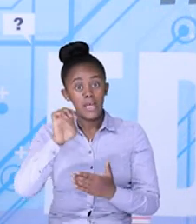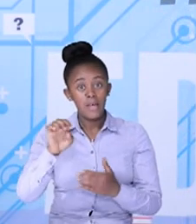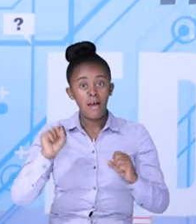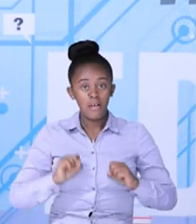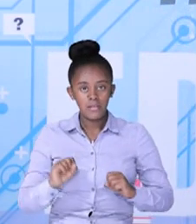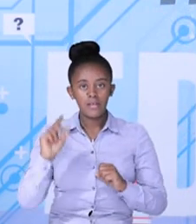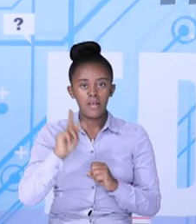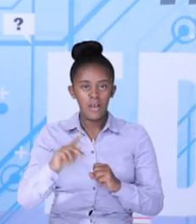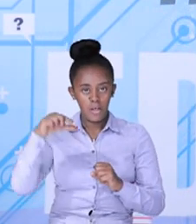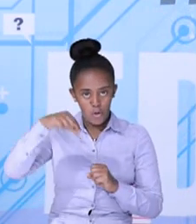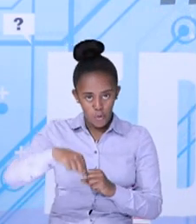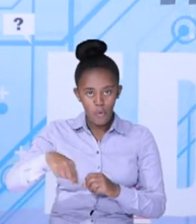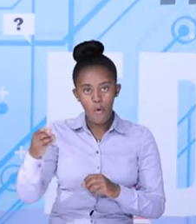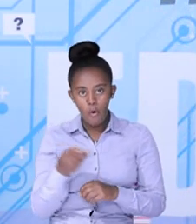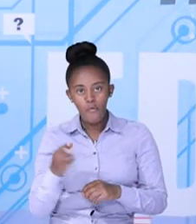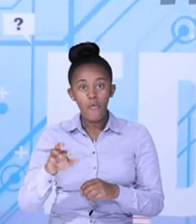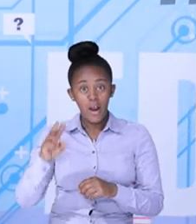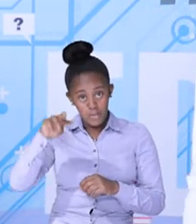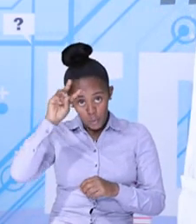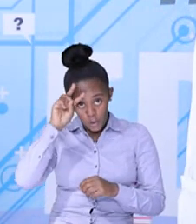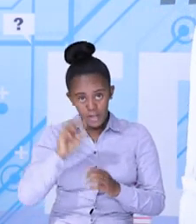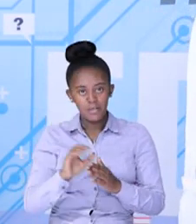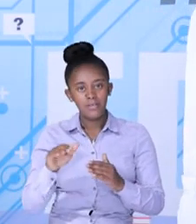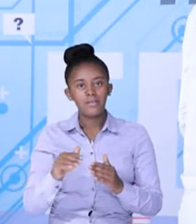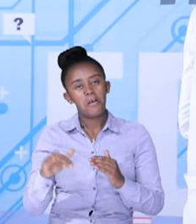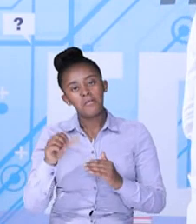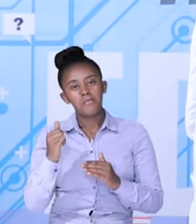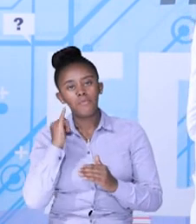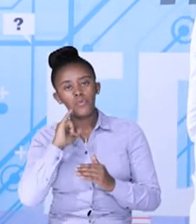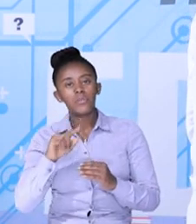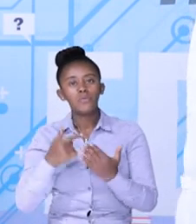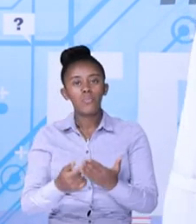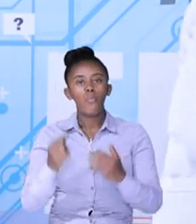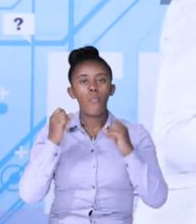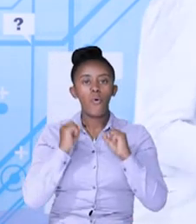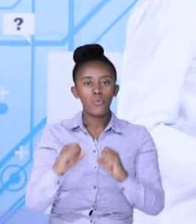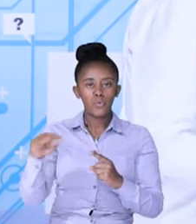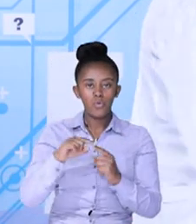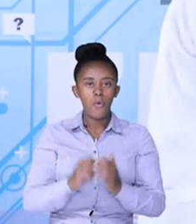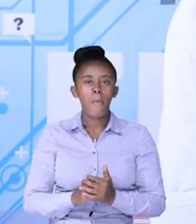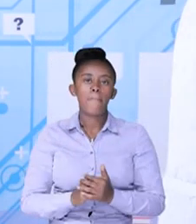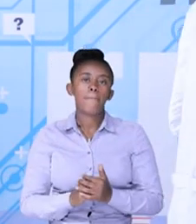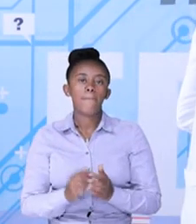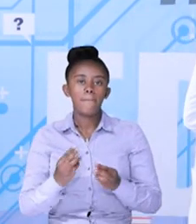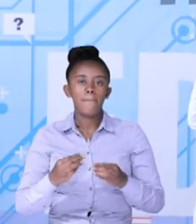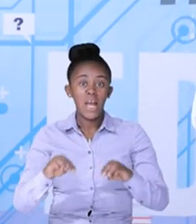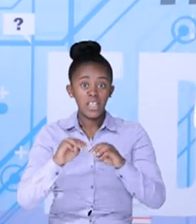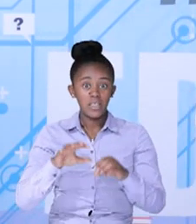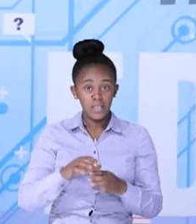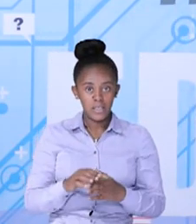as KQ over R squared. And the other point, it's possible to determine magnetic field as